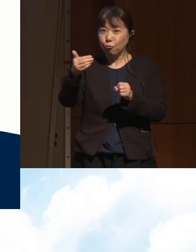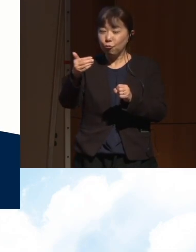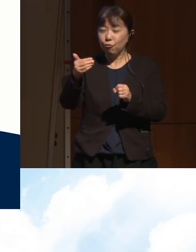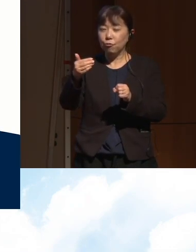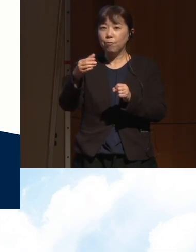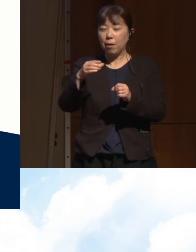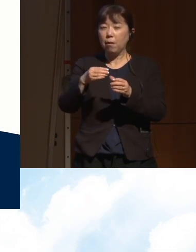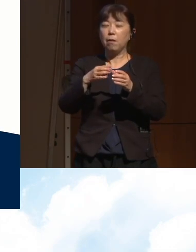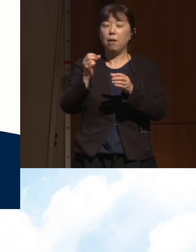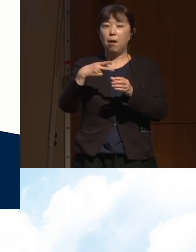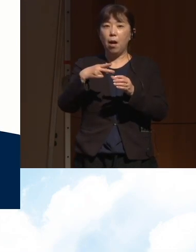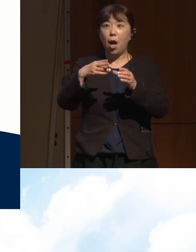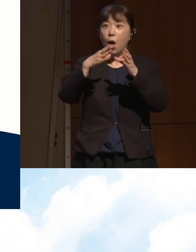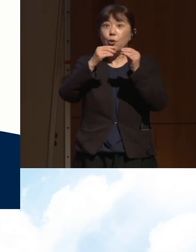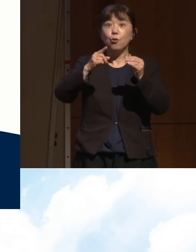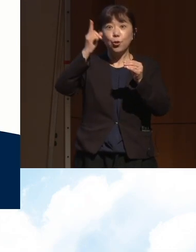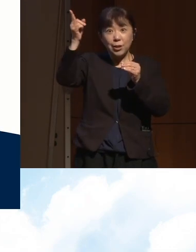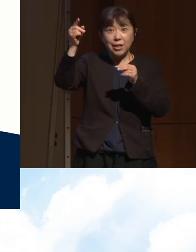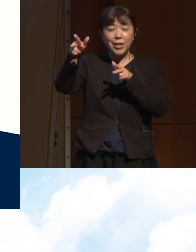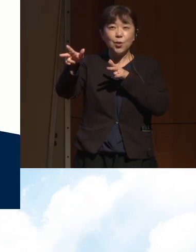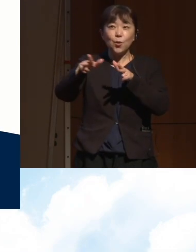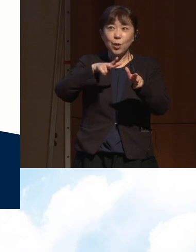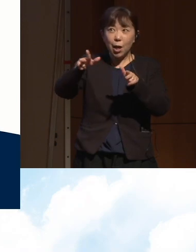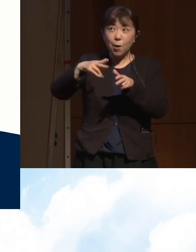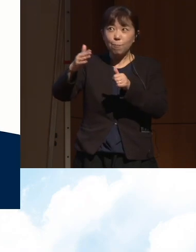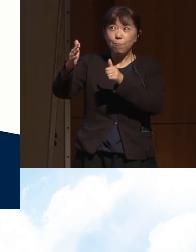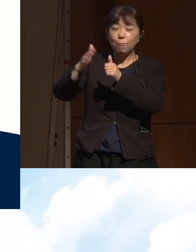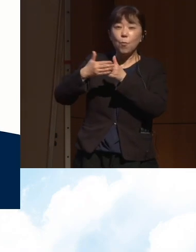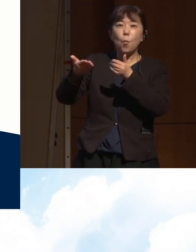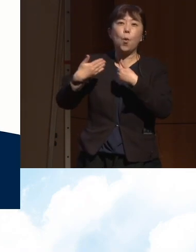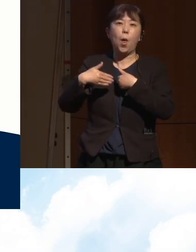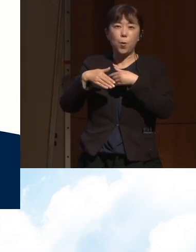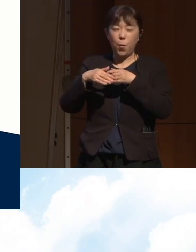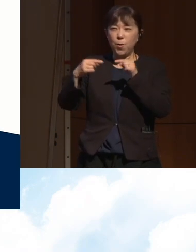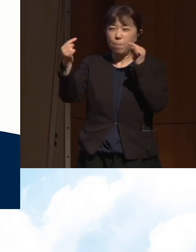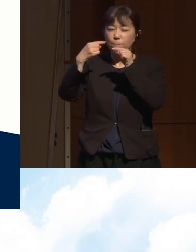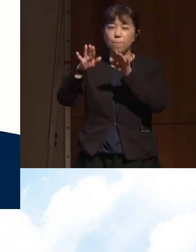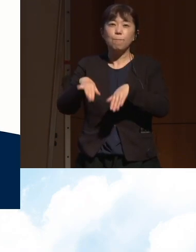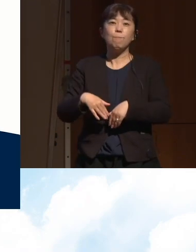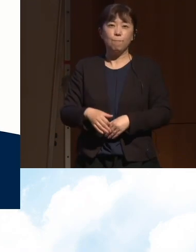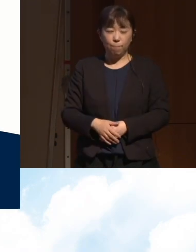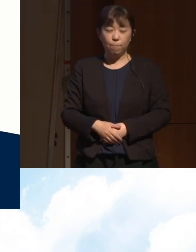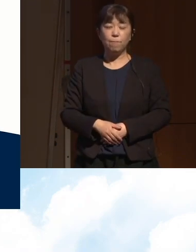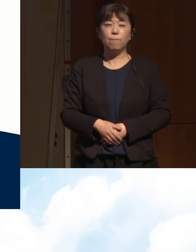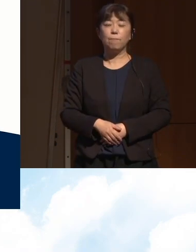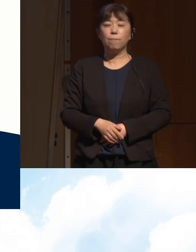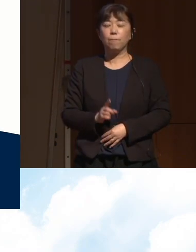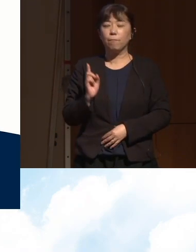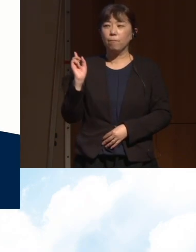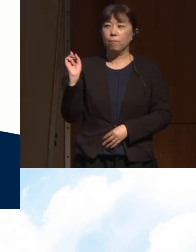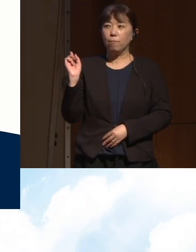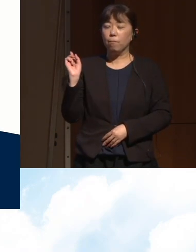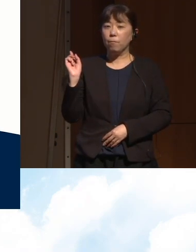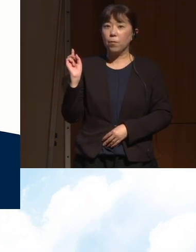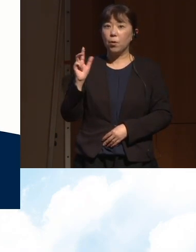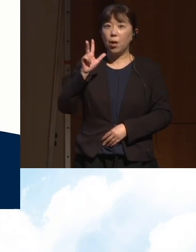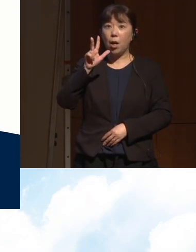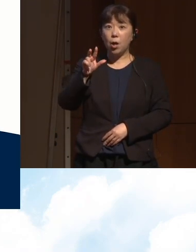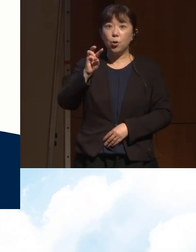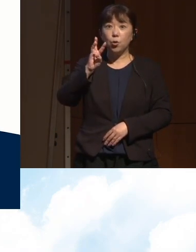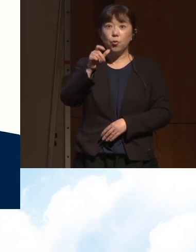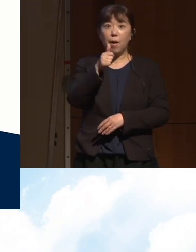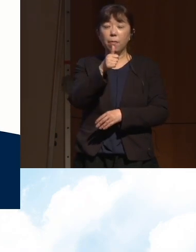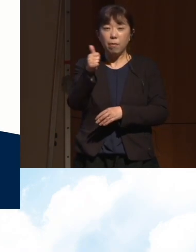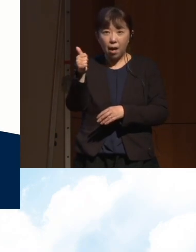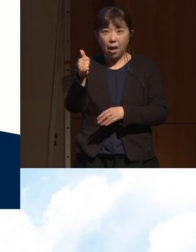also became aware of other capabilities that Rwanda had invested in their own institutions, in